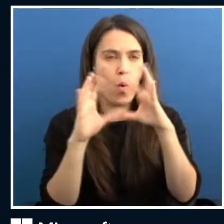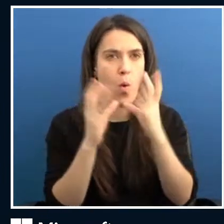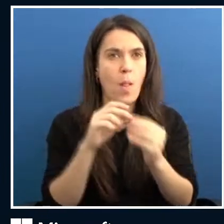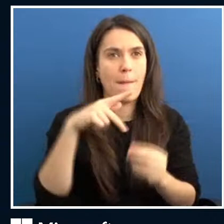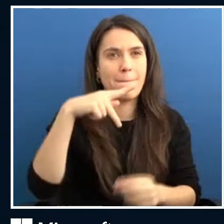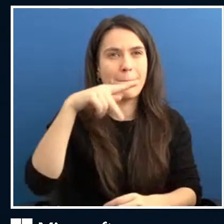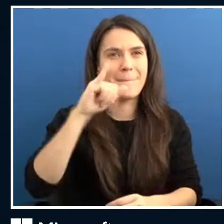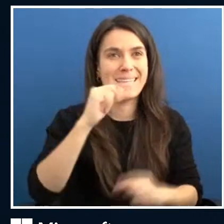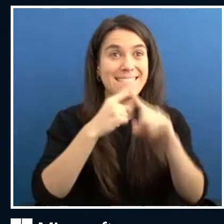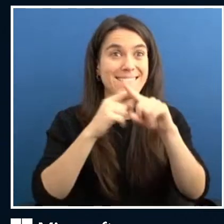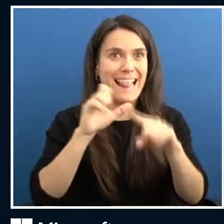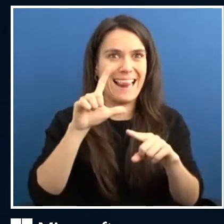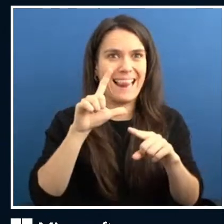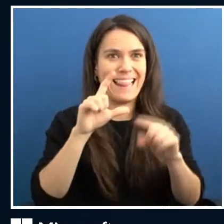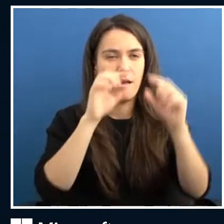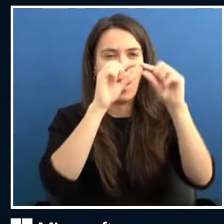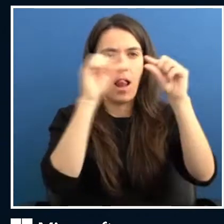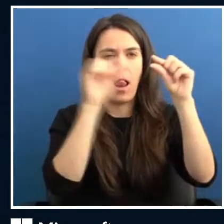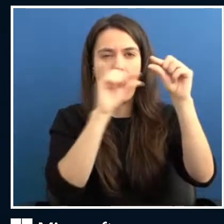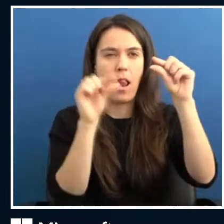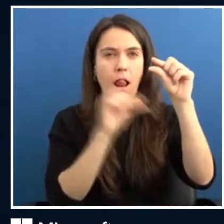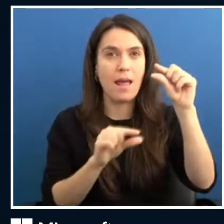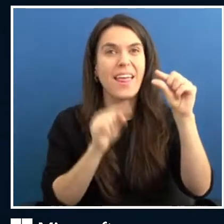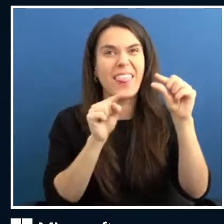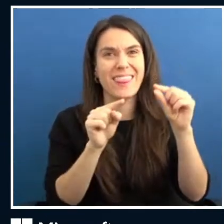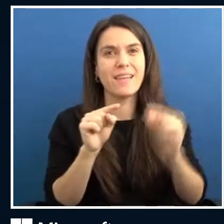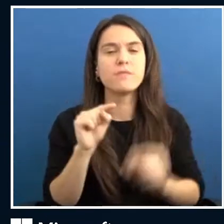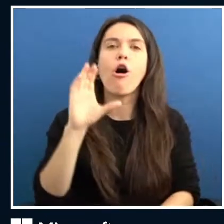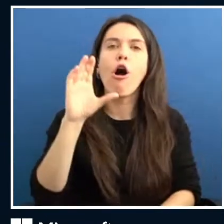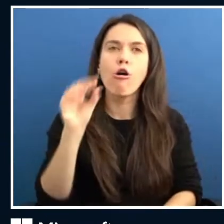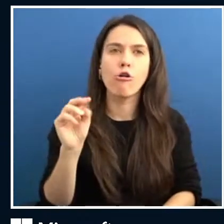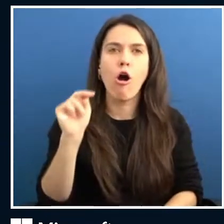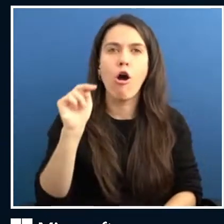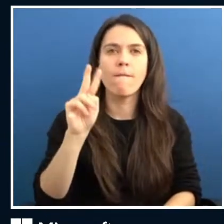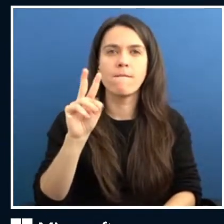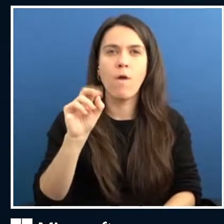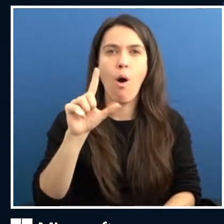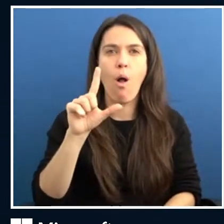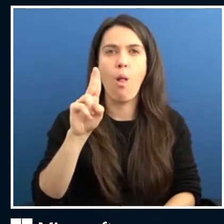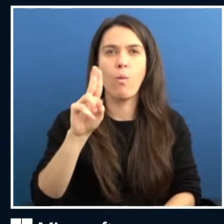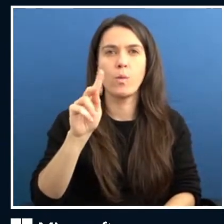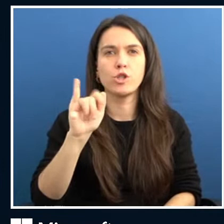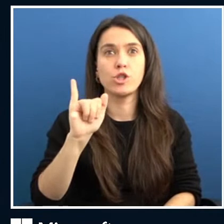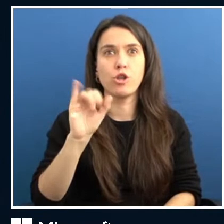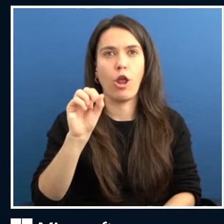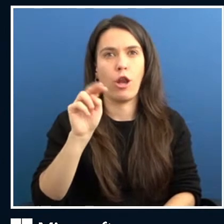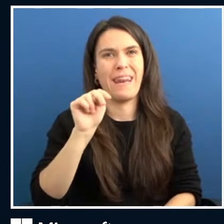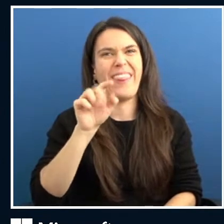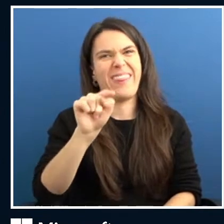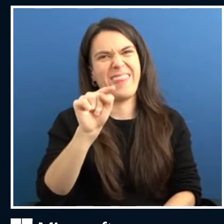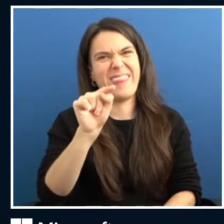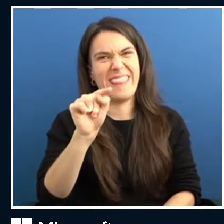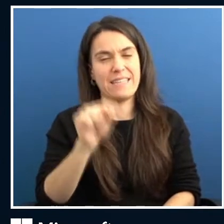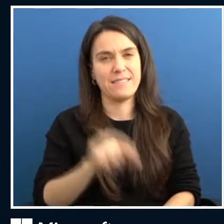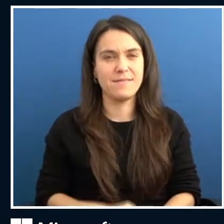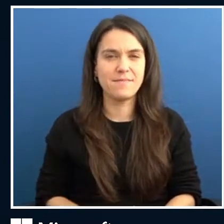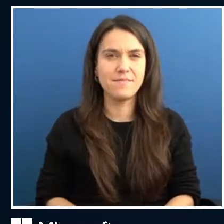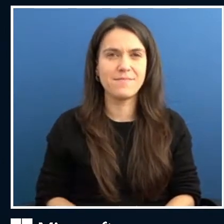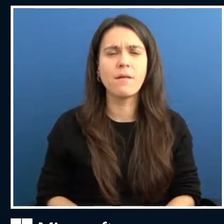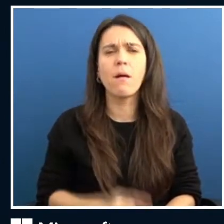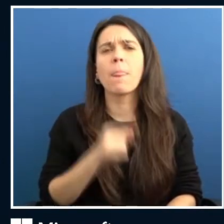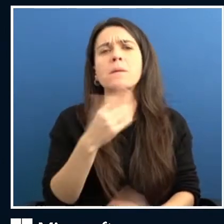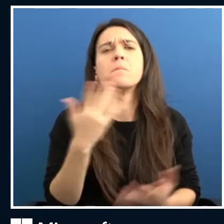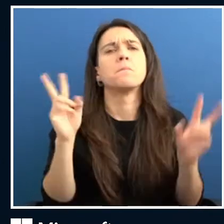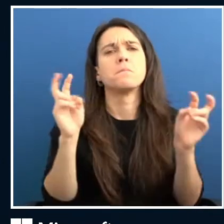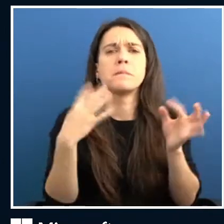that is how convolution works. And of course, this is a very simplified version of how it